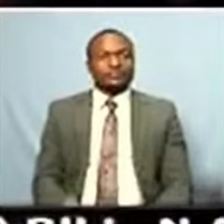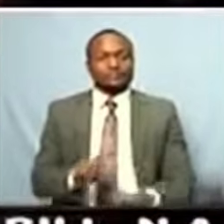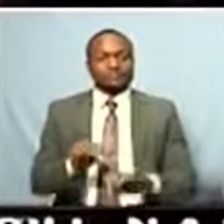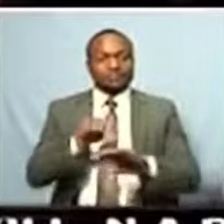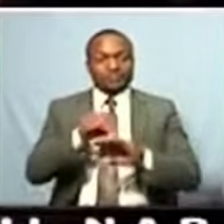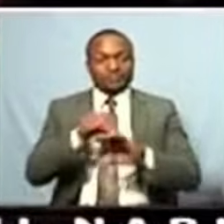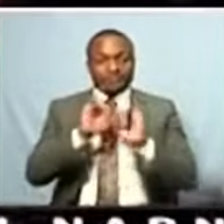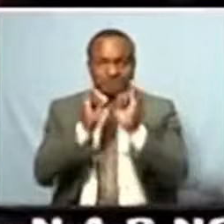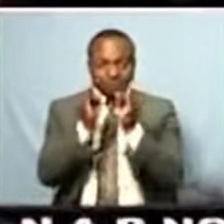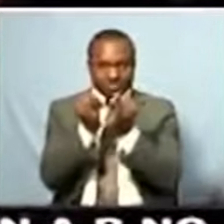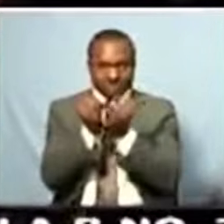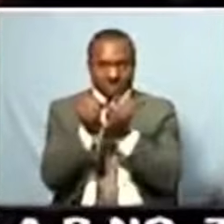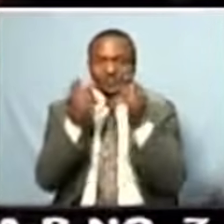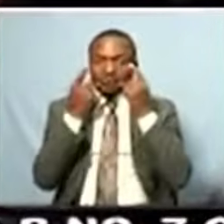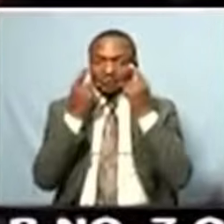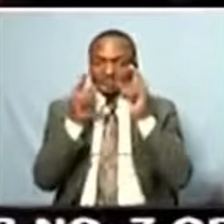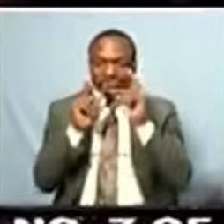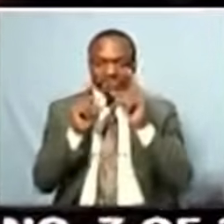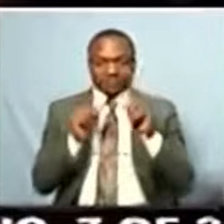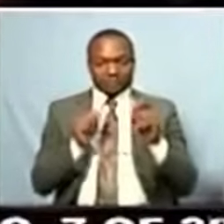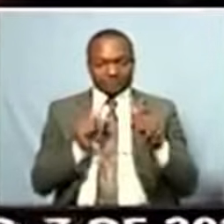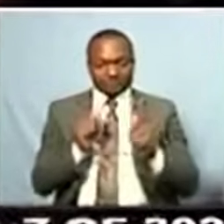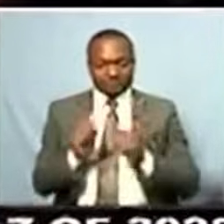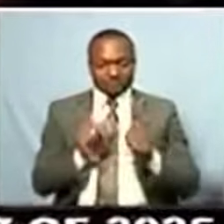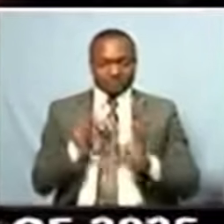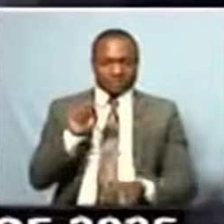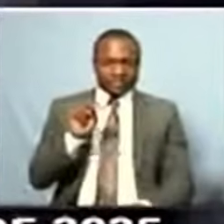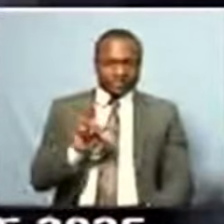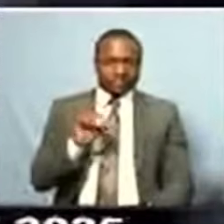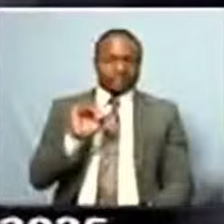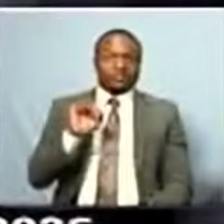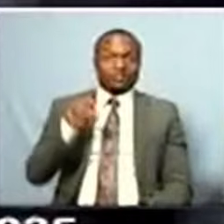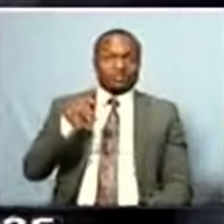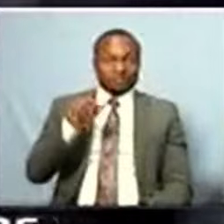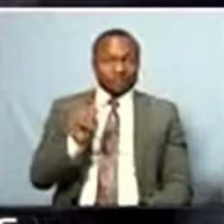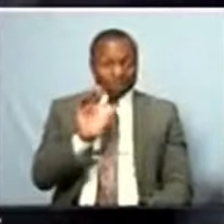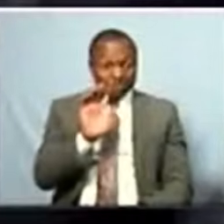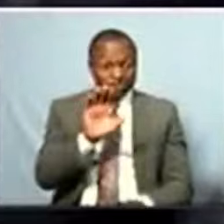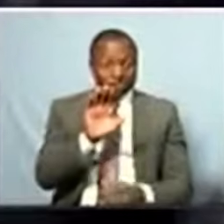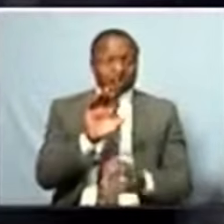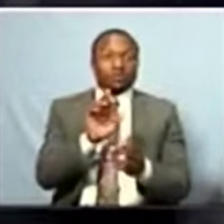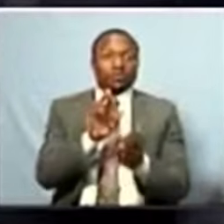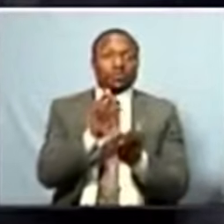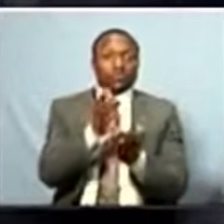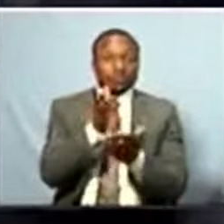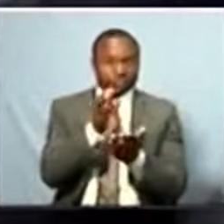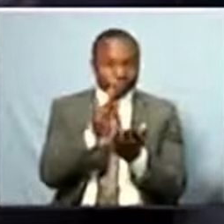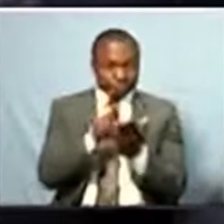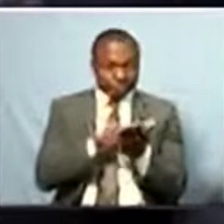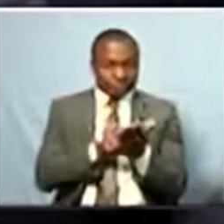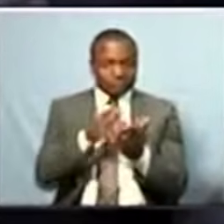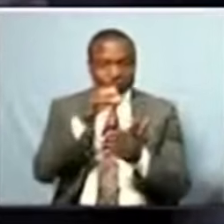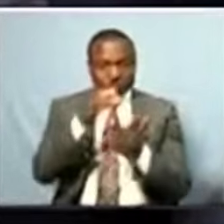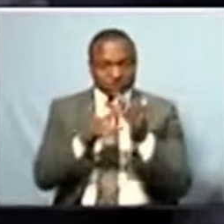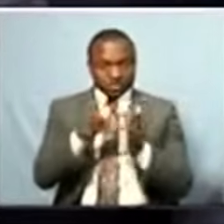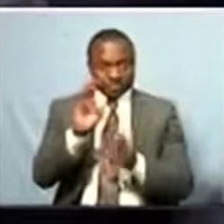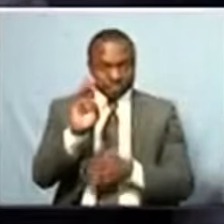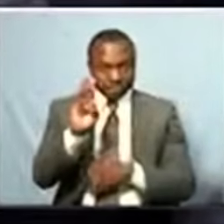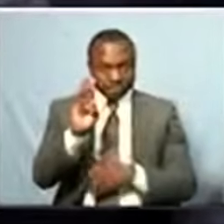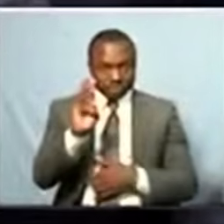National Institute of Public Administration, I refer you to your submission on clause 16,